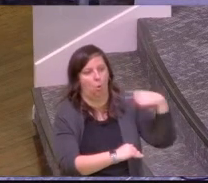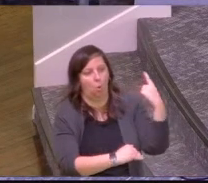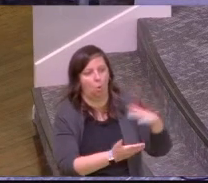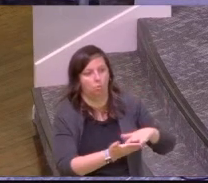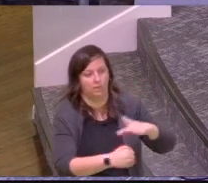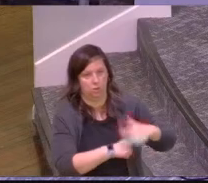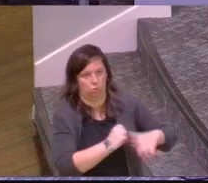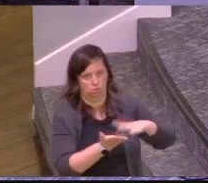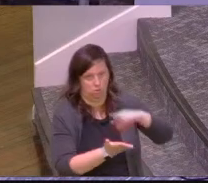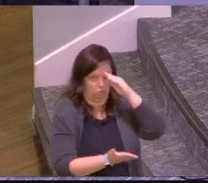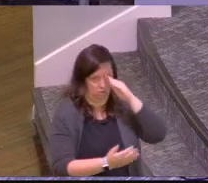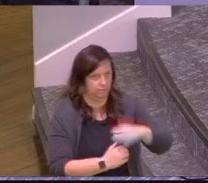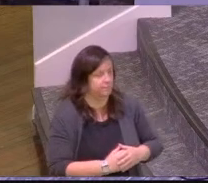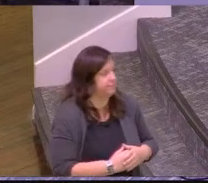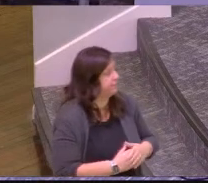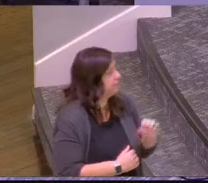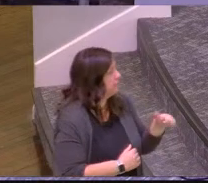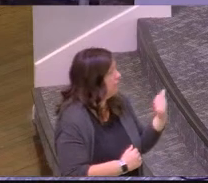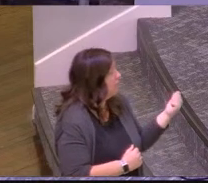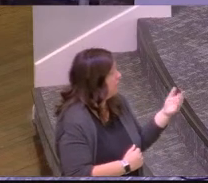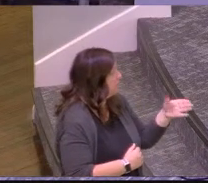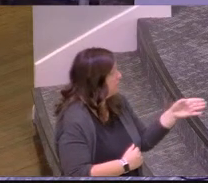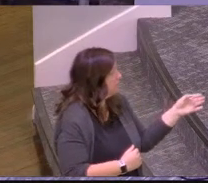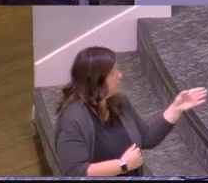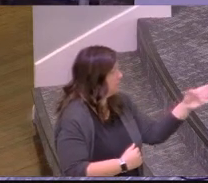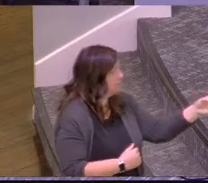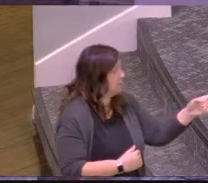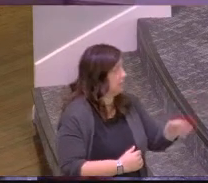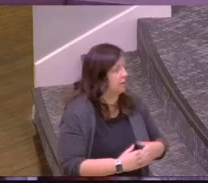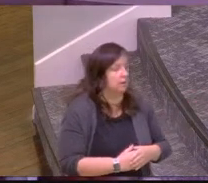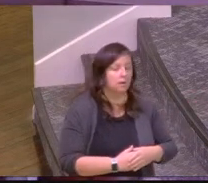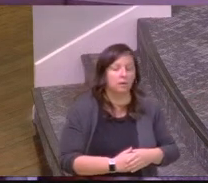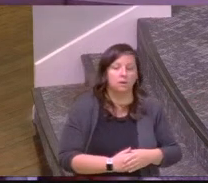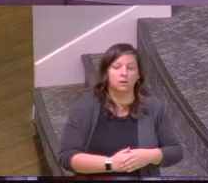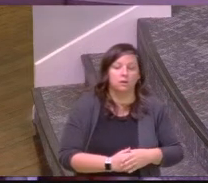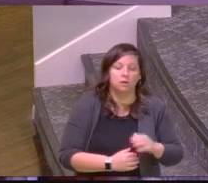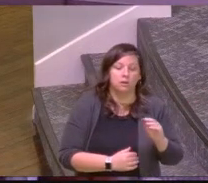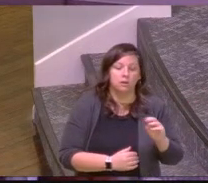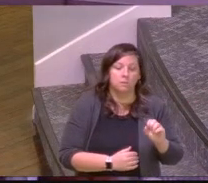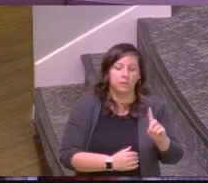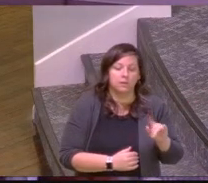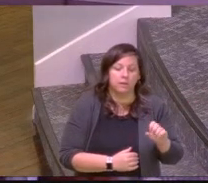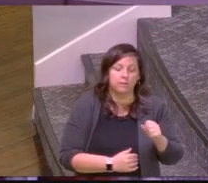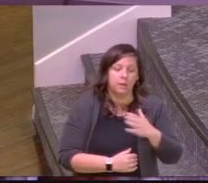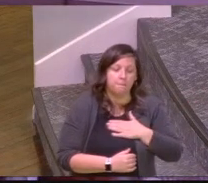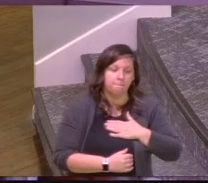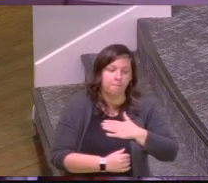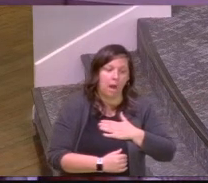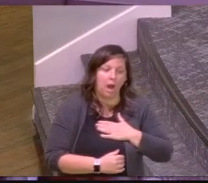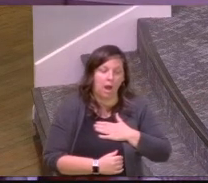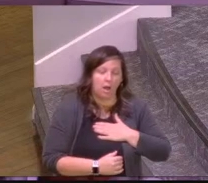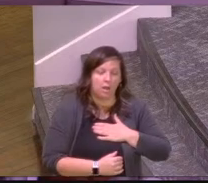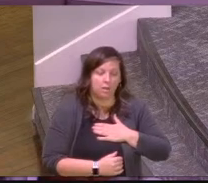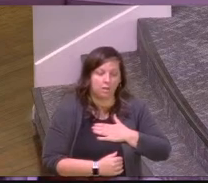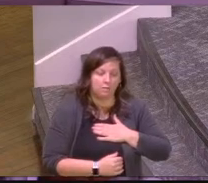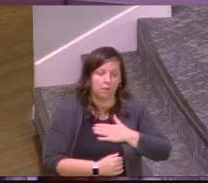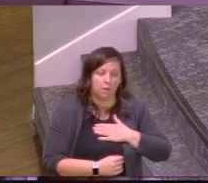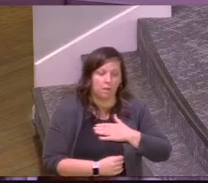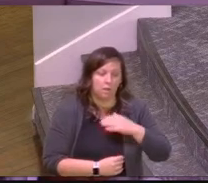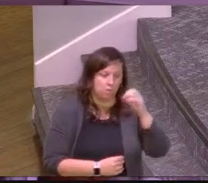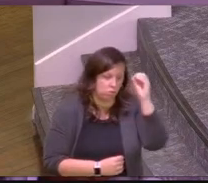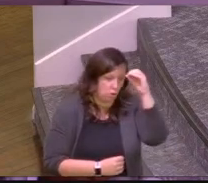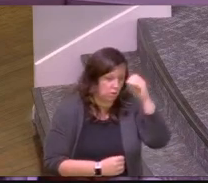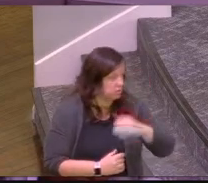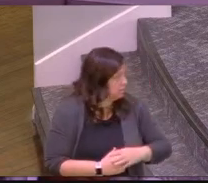Anyone else? So my thoughts are, again, a lot of those decisions were made because we were told we